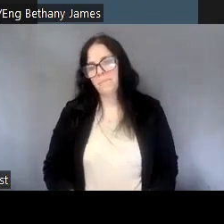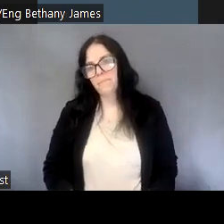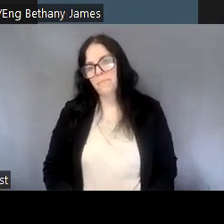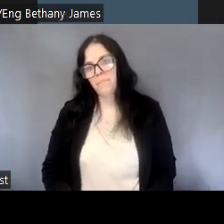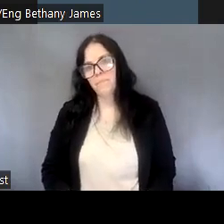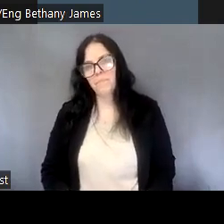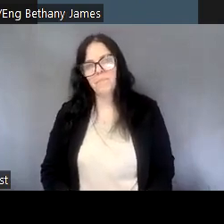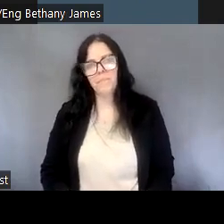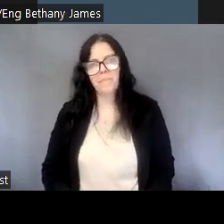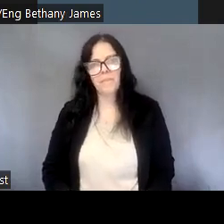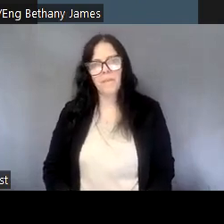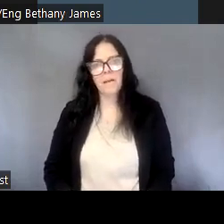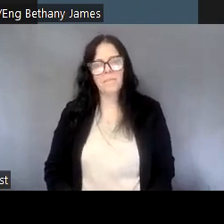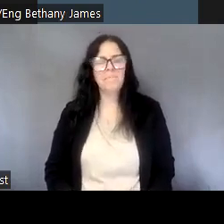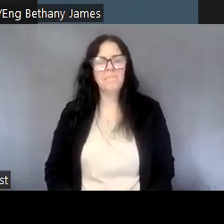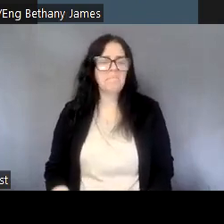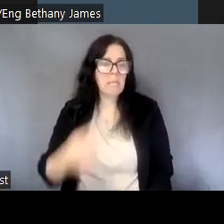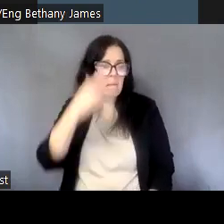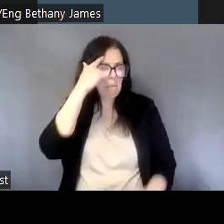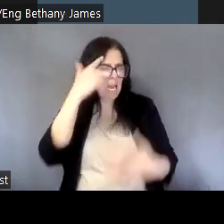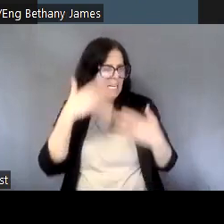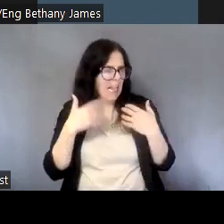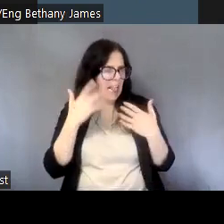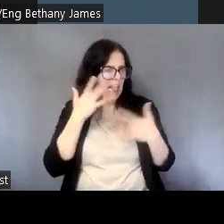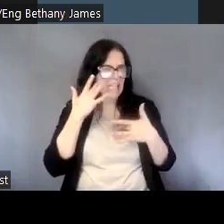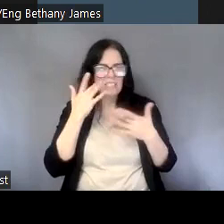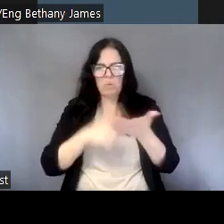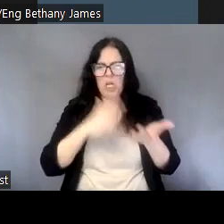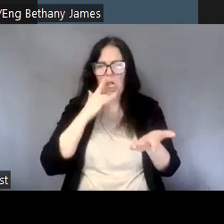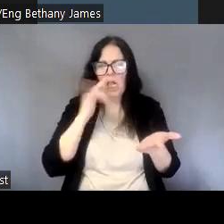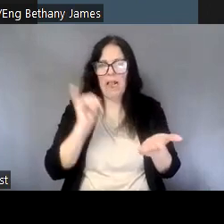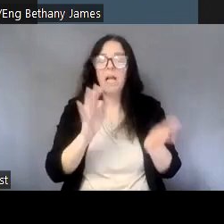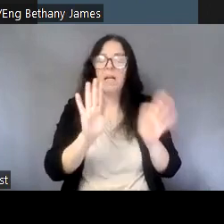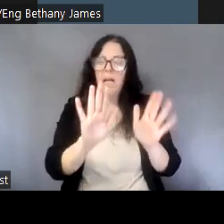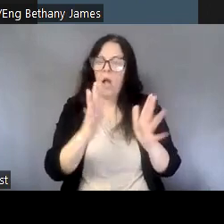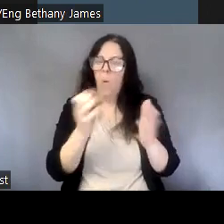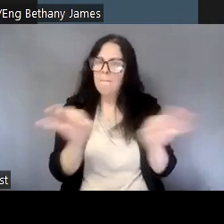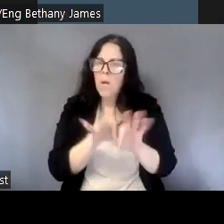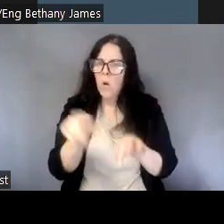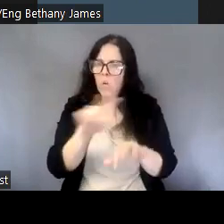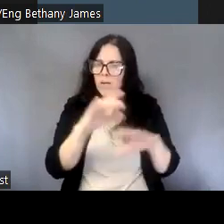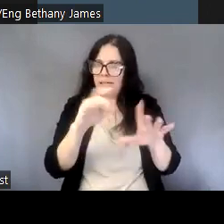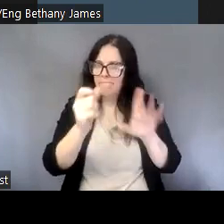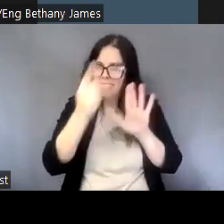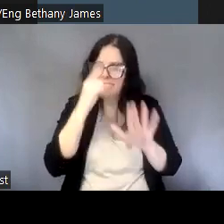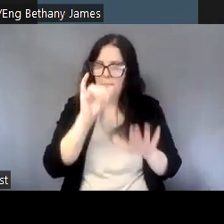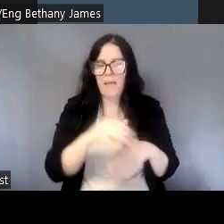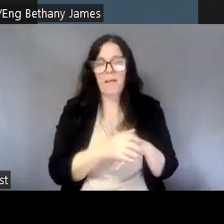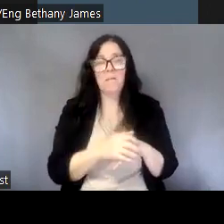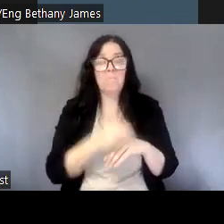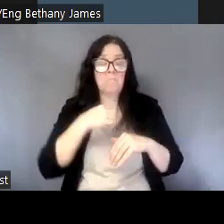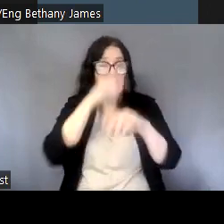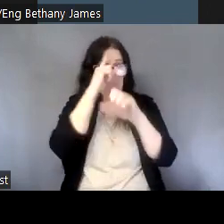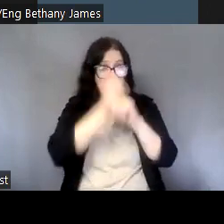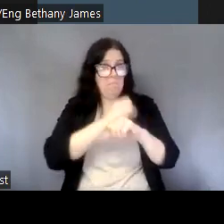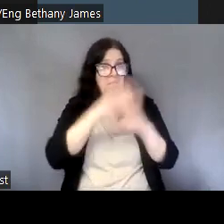What is mental illness like? Well, I want to make sure you capture this, right? I like to think of mental illness